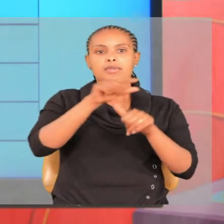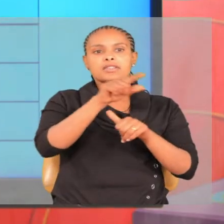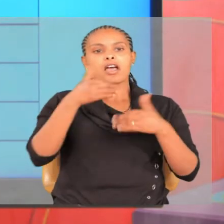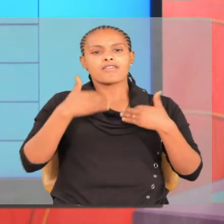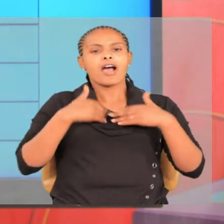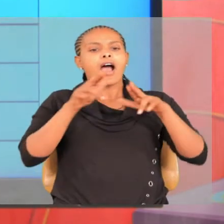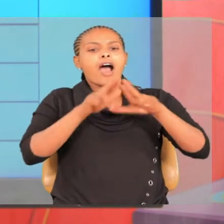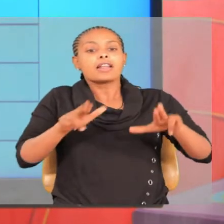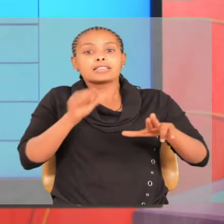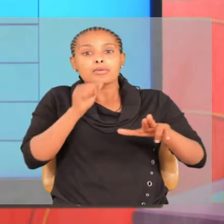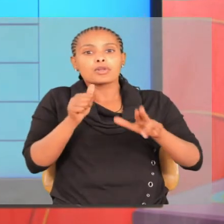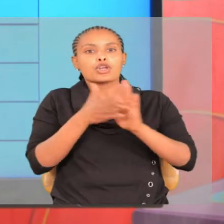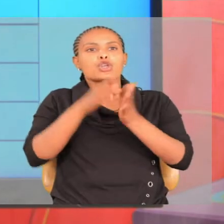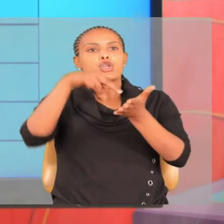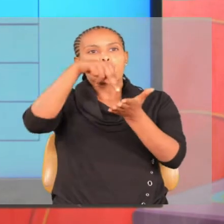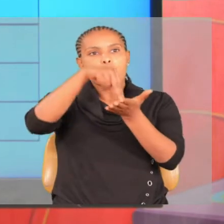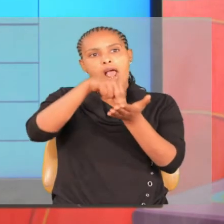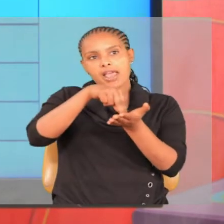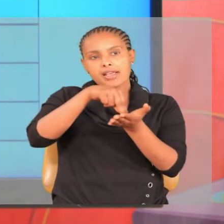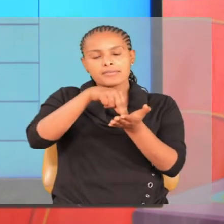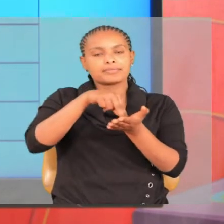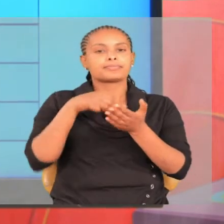have unstable nuclei.